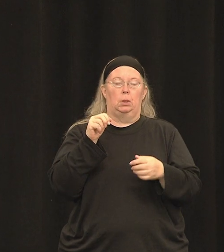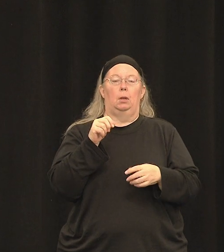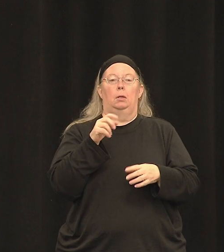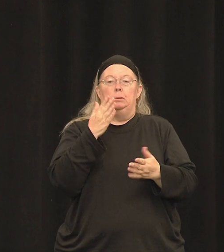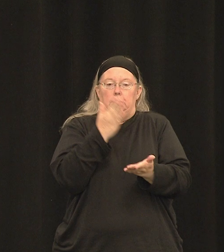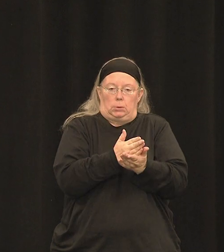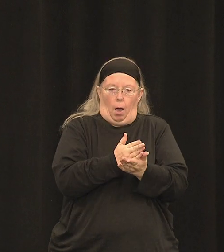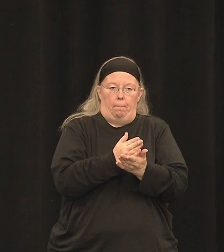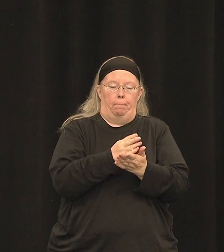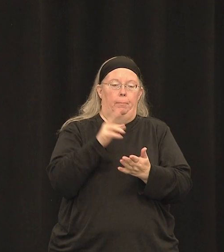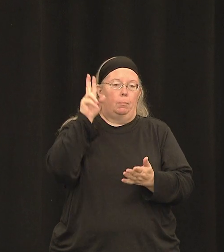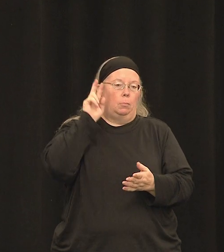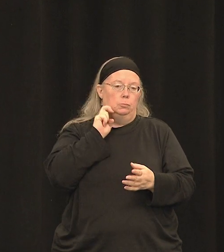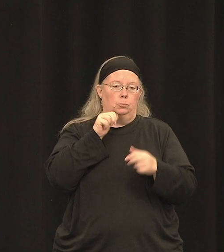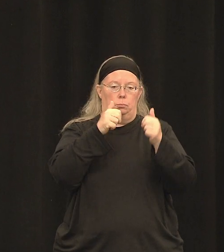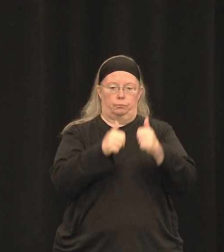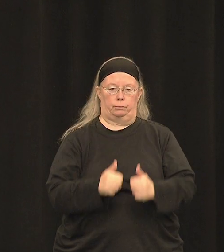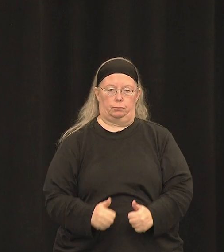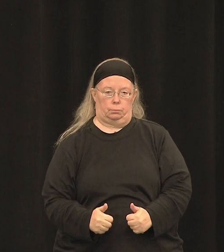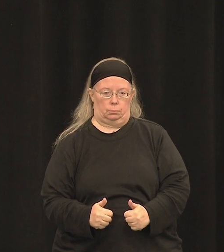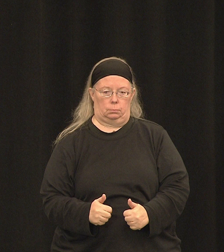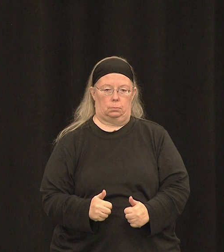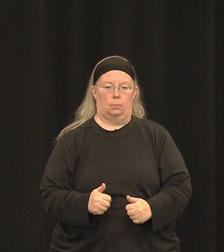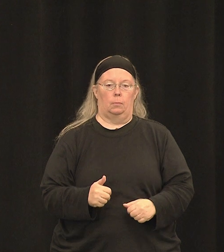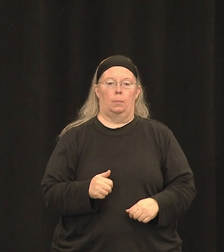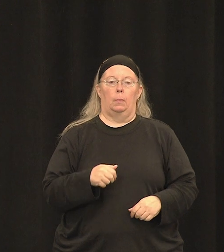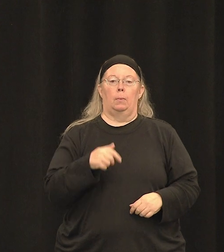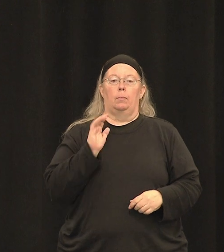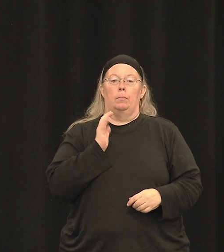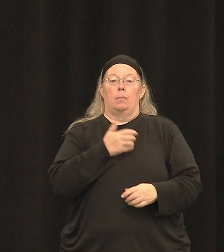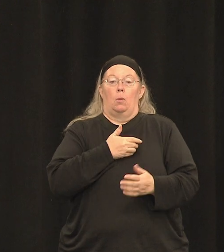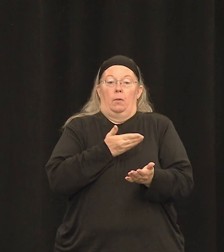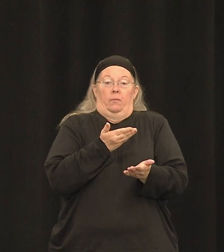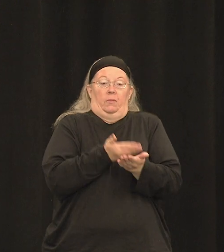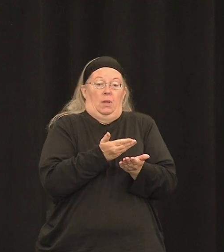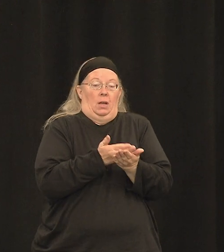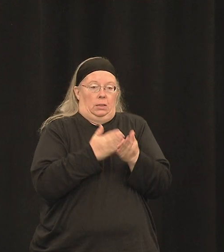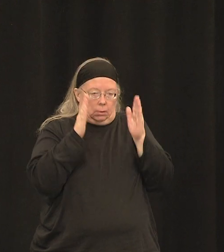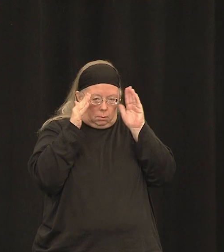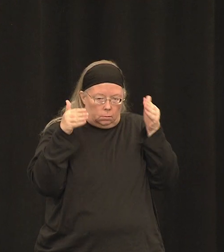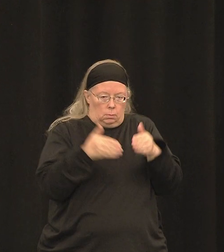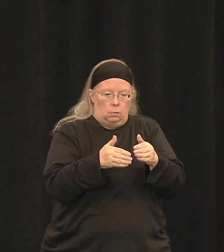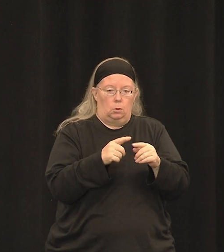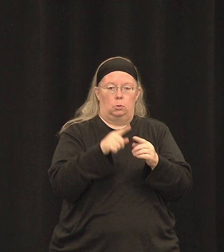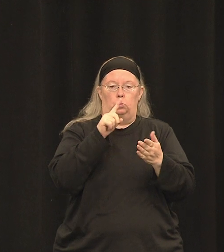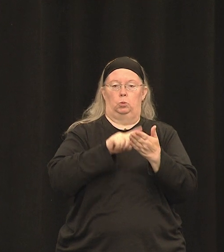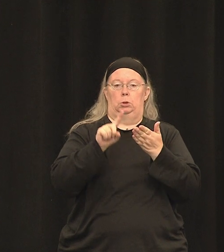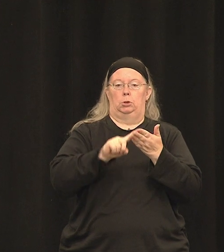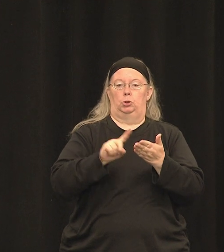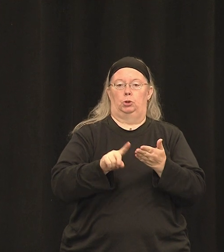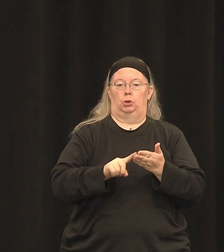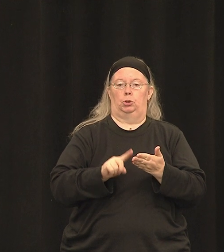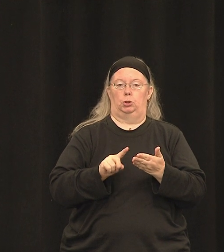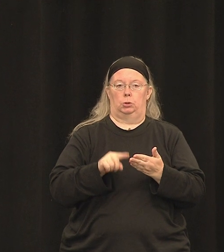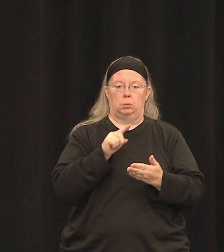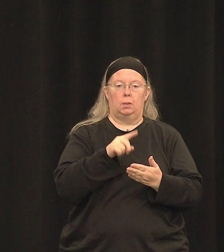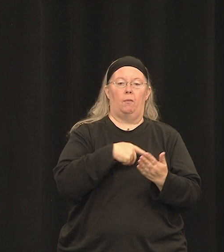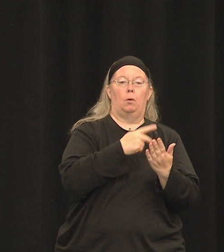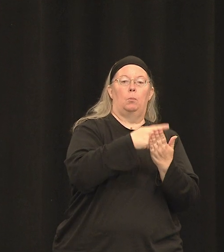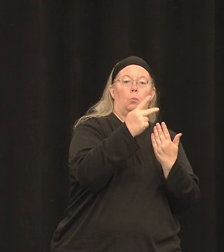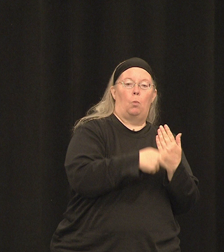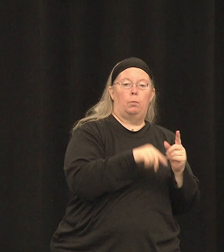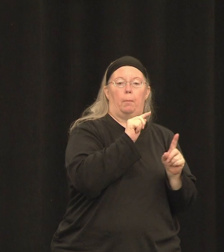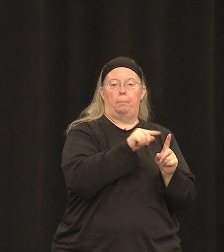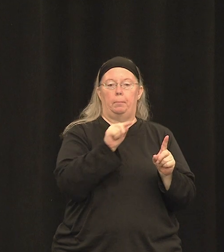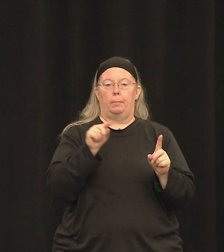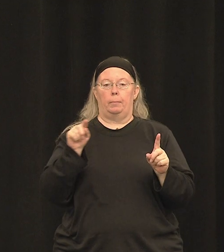Our funding is focused on research and has gone to support a number of programs, including the NAC Attack Extension Study that